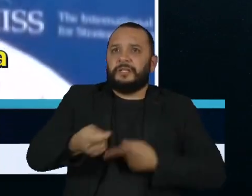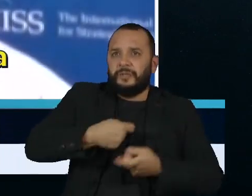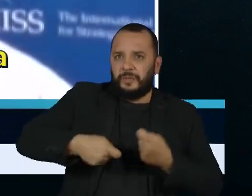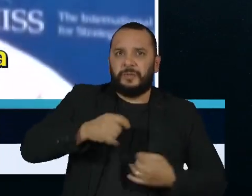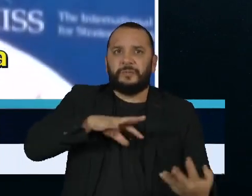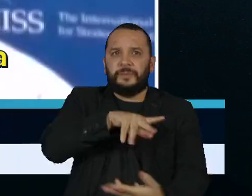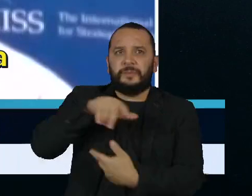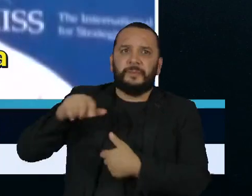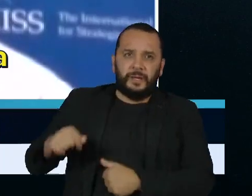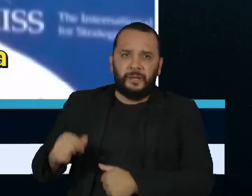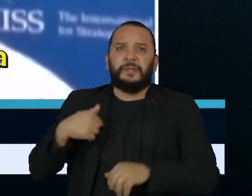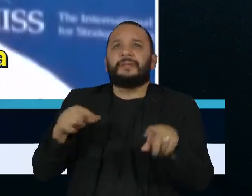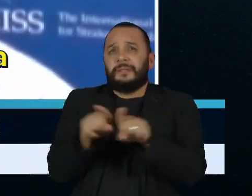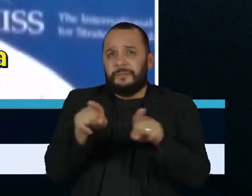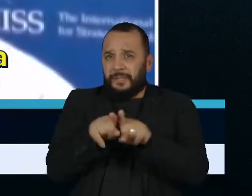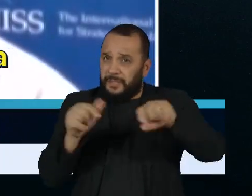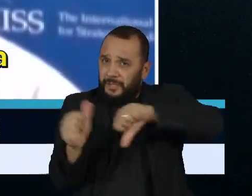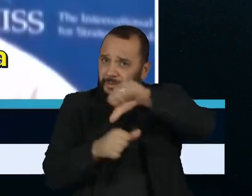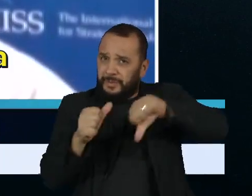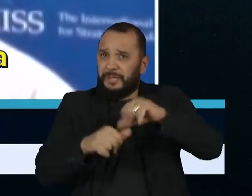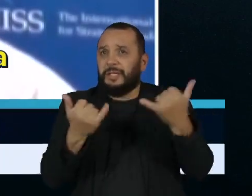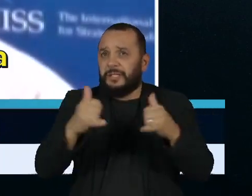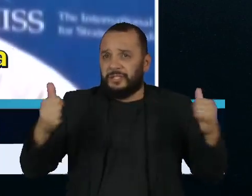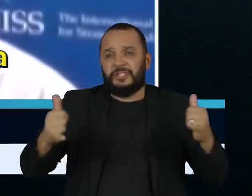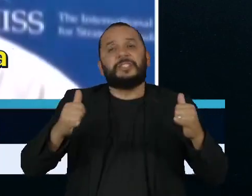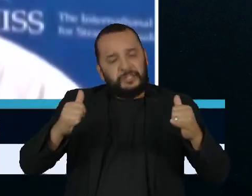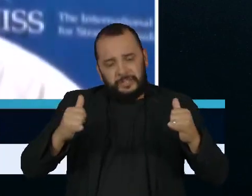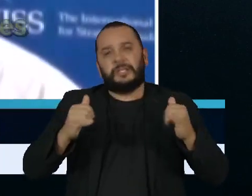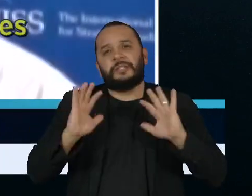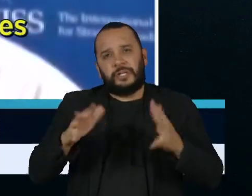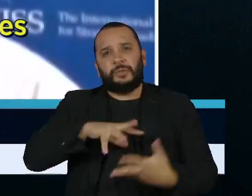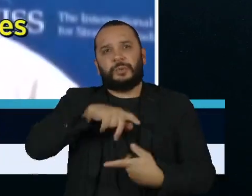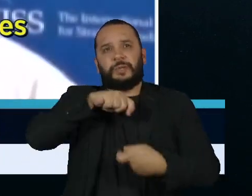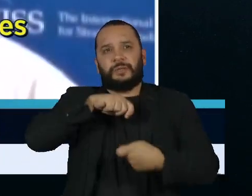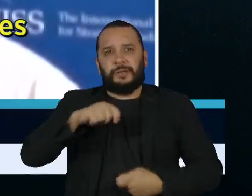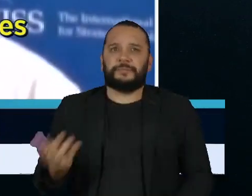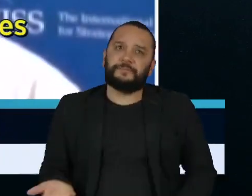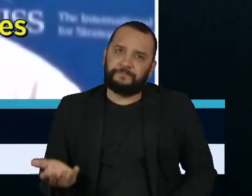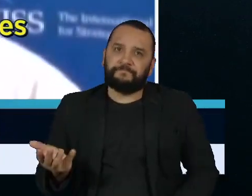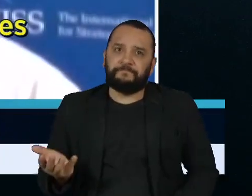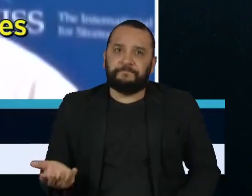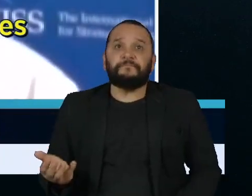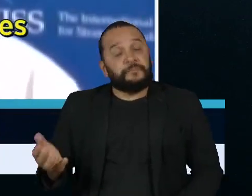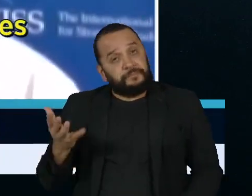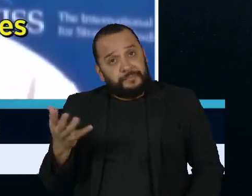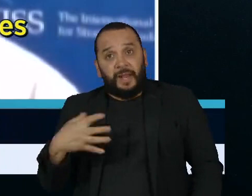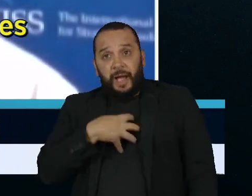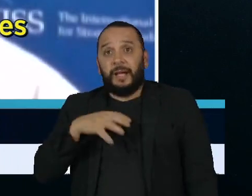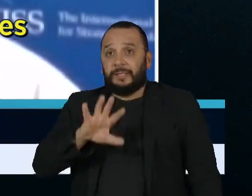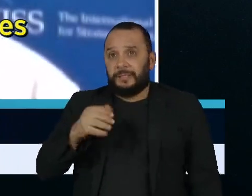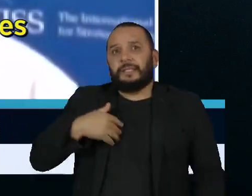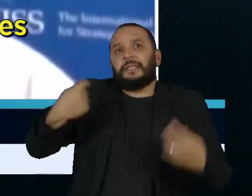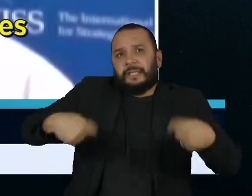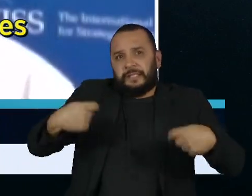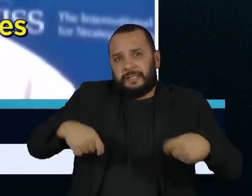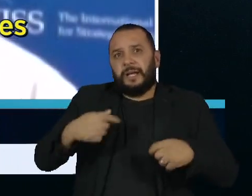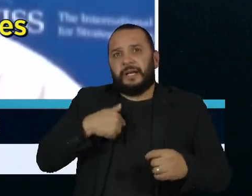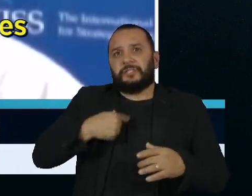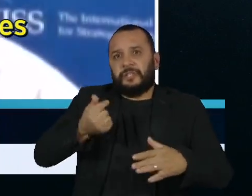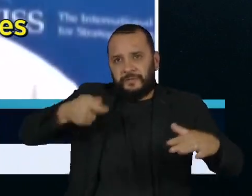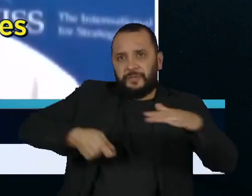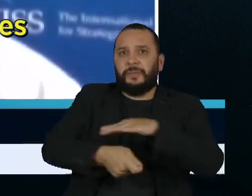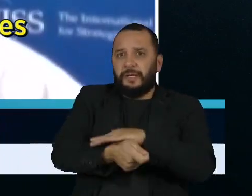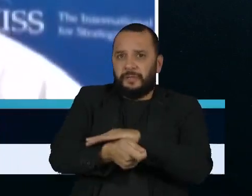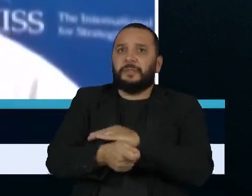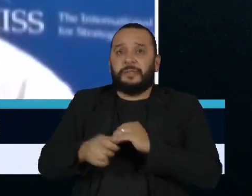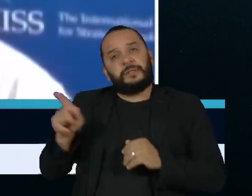global economy, which is the clean energy transition. And in that sense, we have new investors, new needs